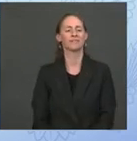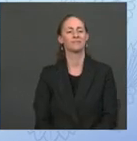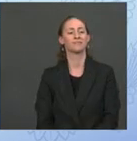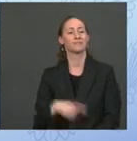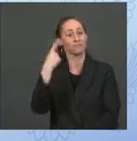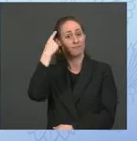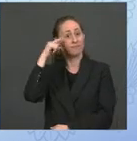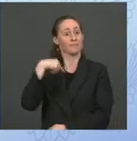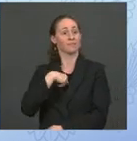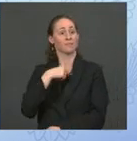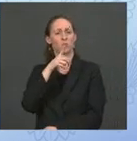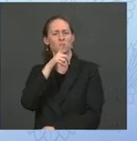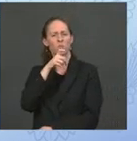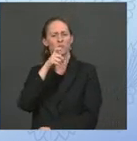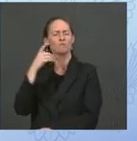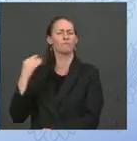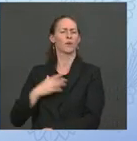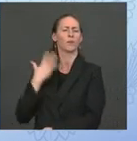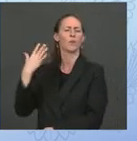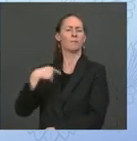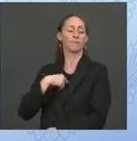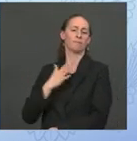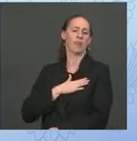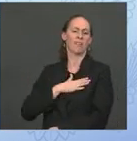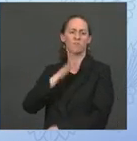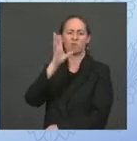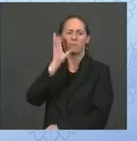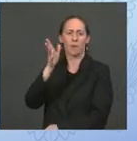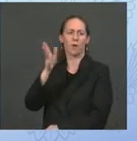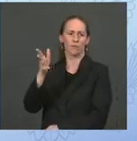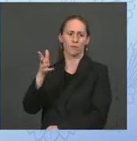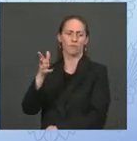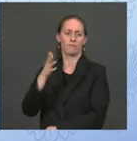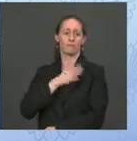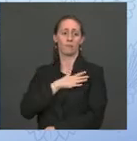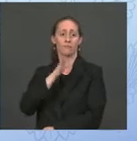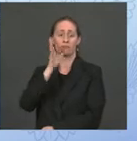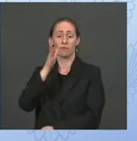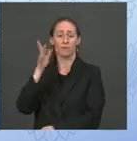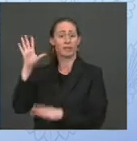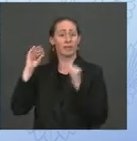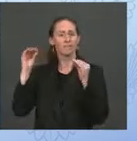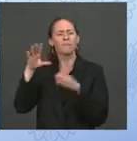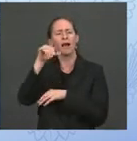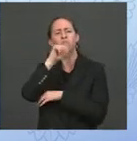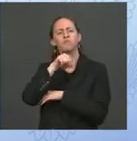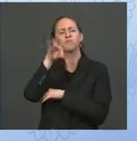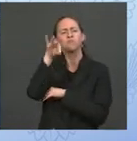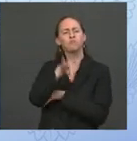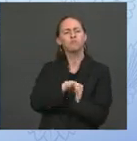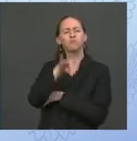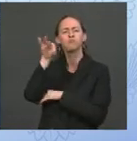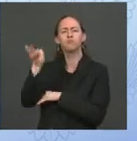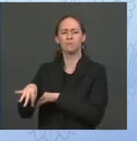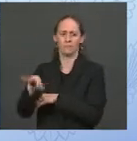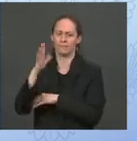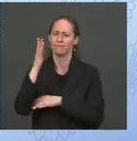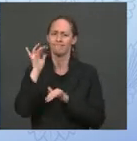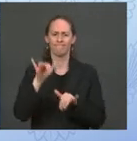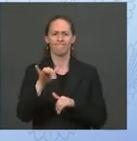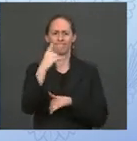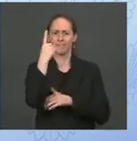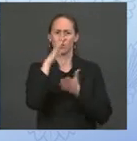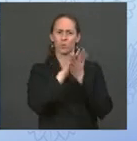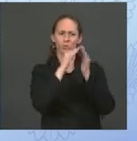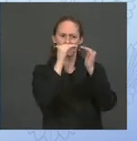my grandmother. She taught in an old-fashioned one-room schoolhouse,